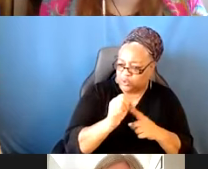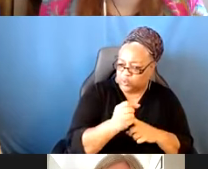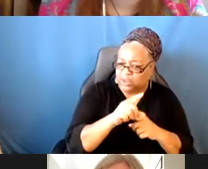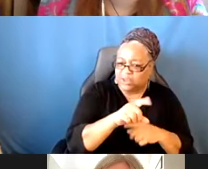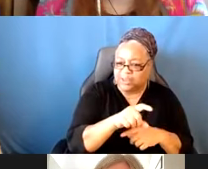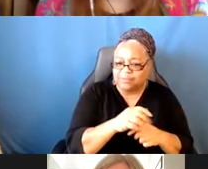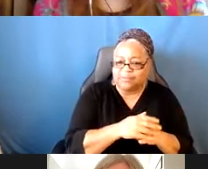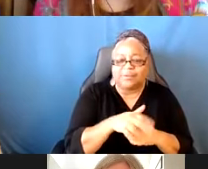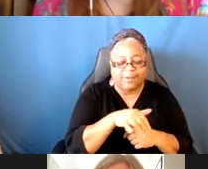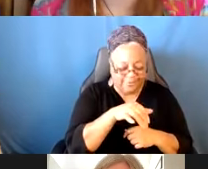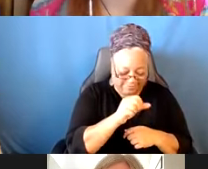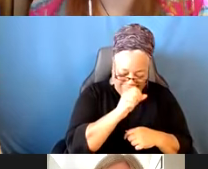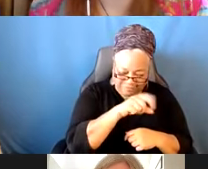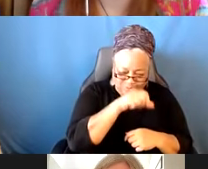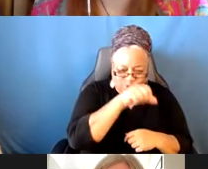these questions.